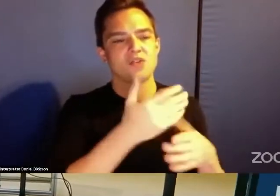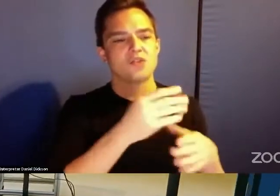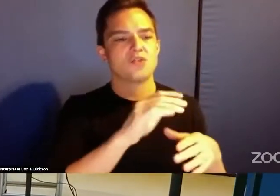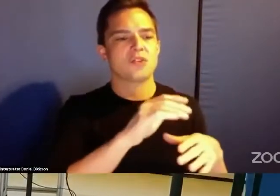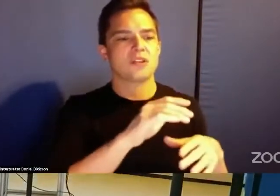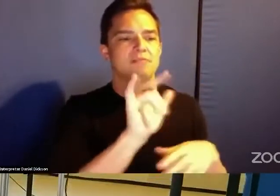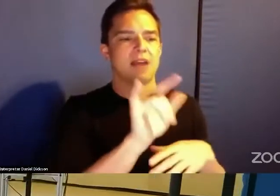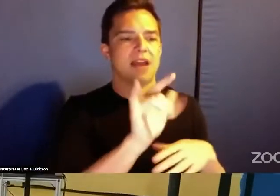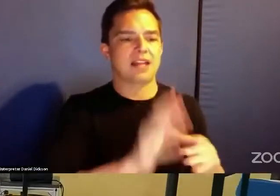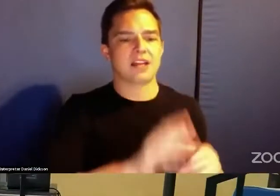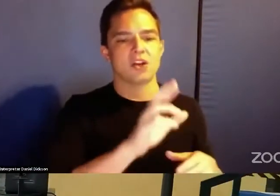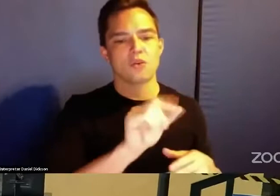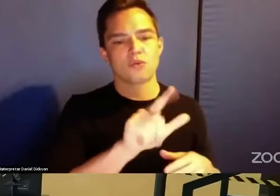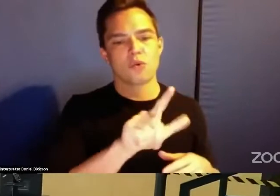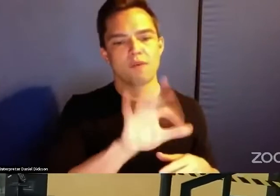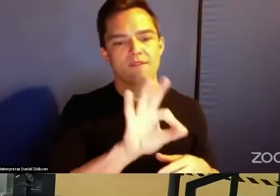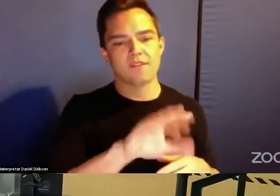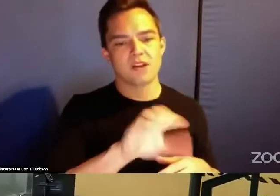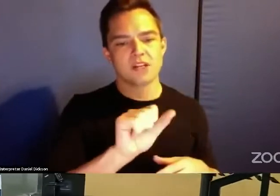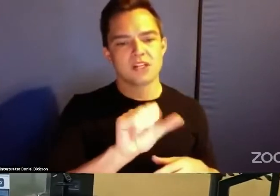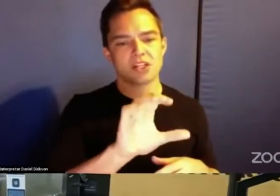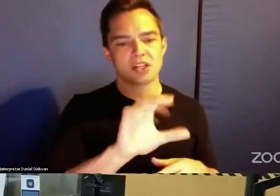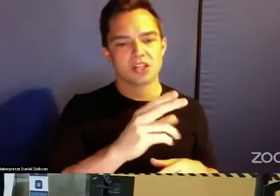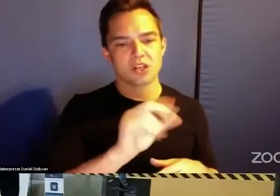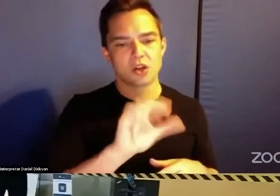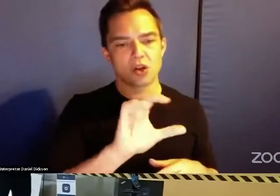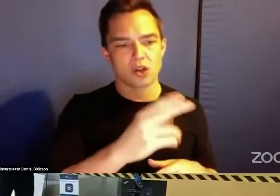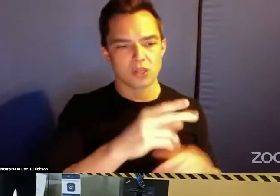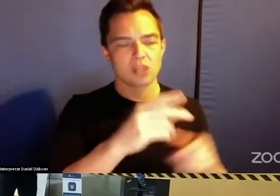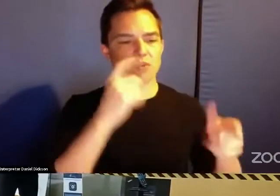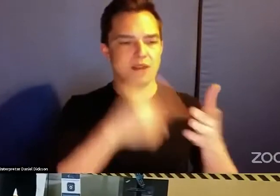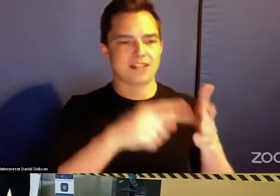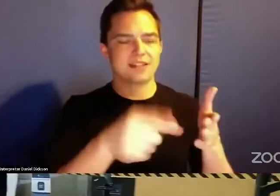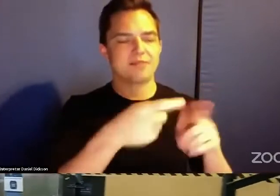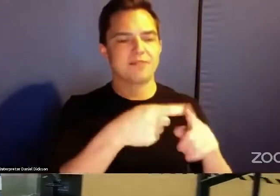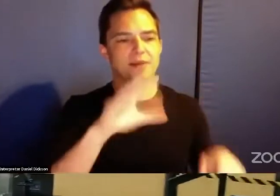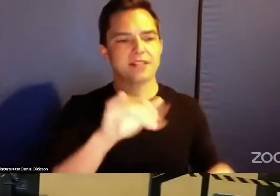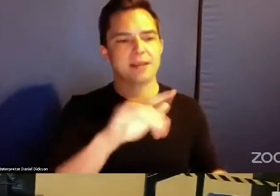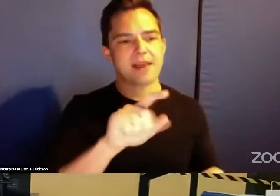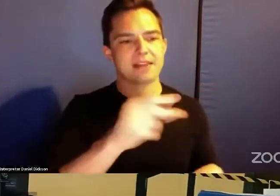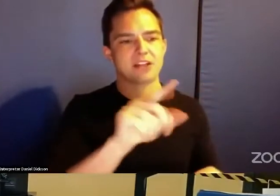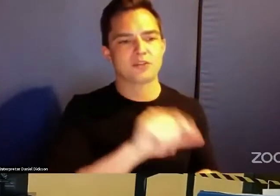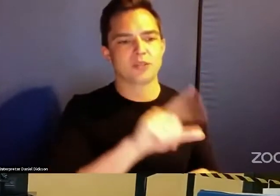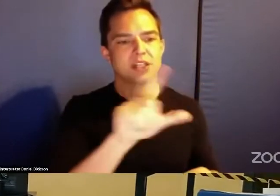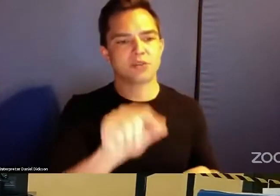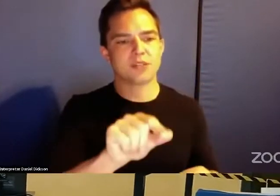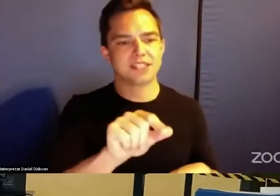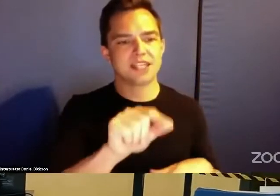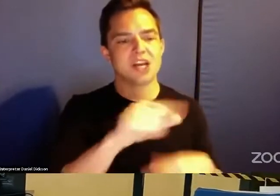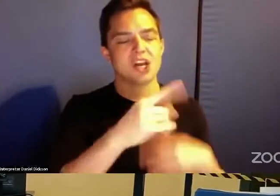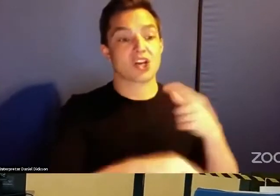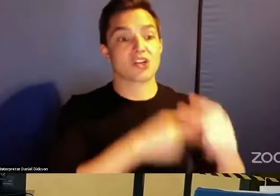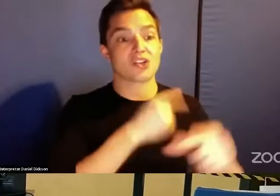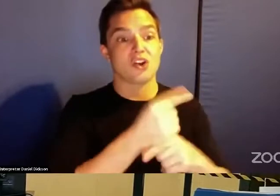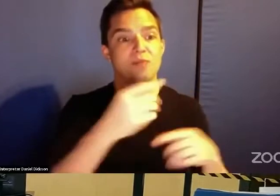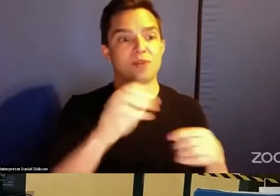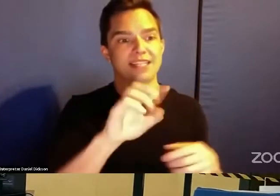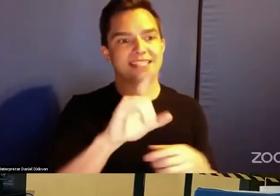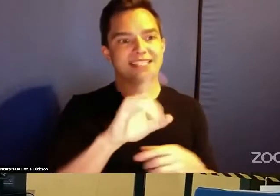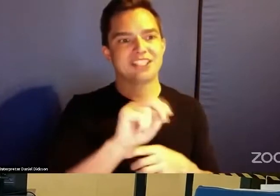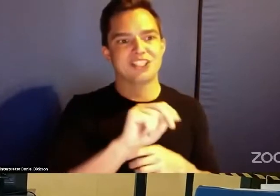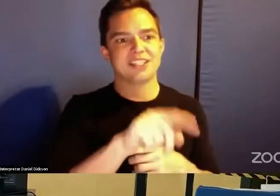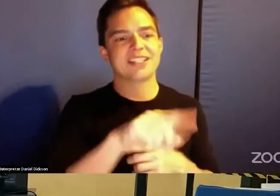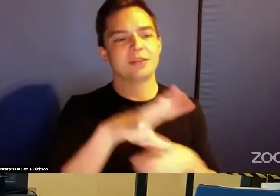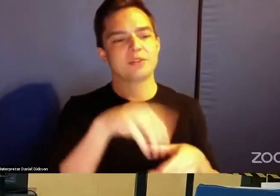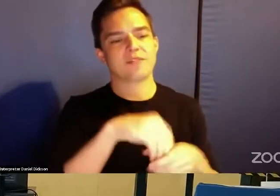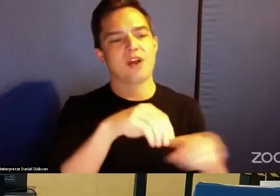will recognize Rolf from the CYBATHLON 2020 Global Edition, when of course he was taking part in the